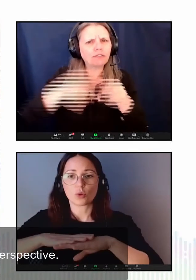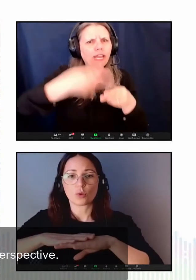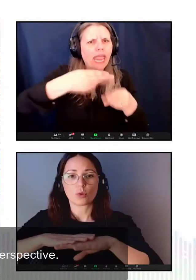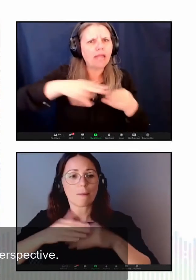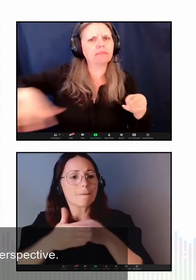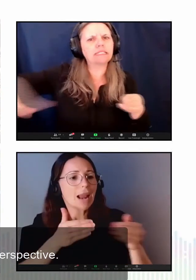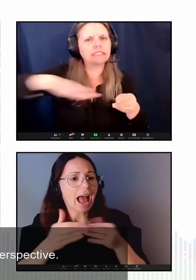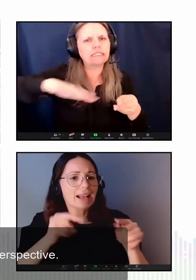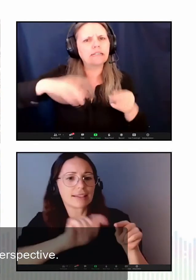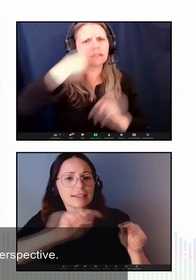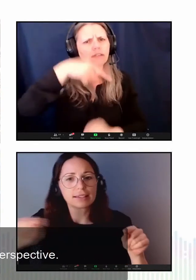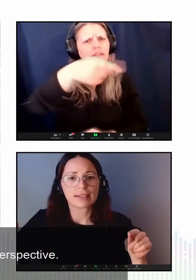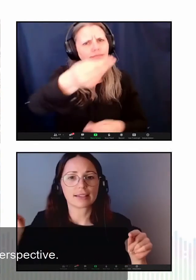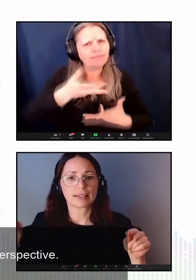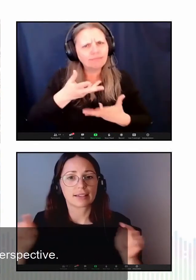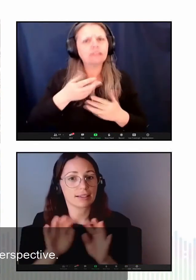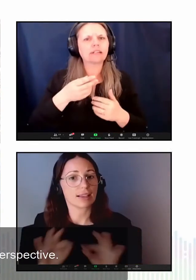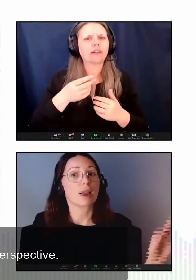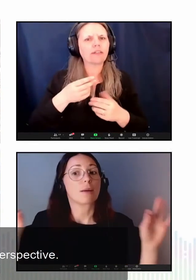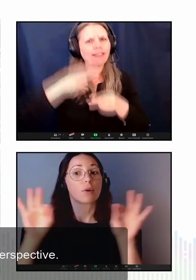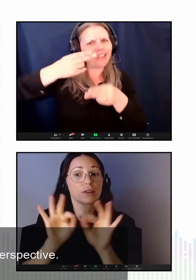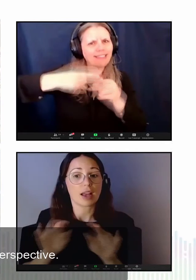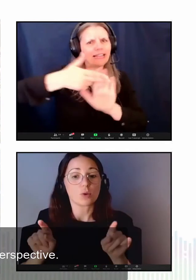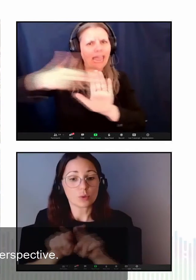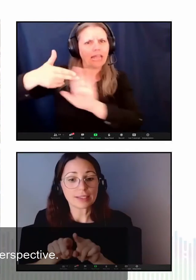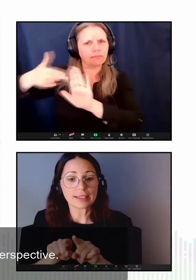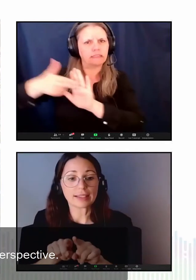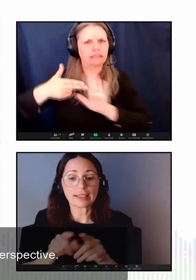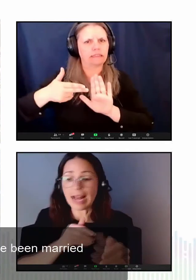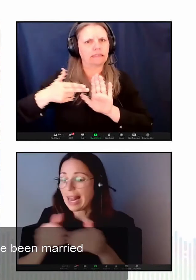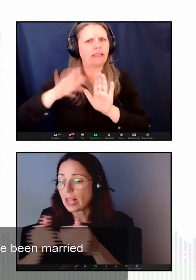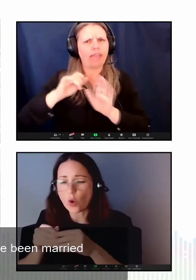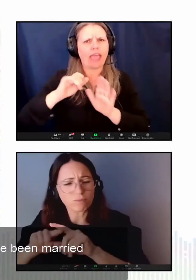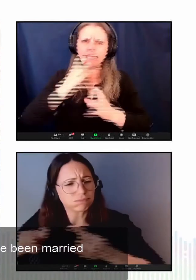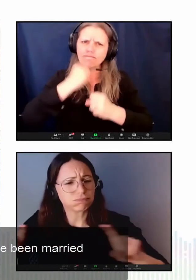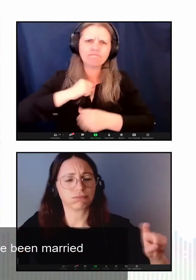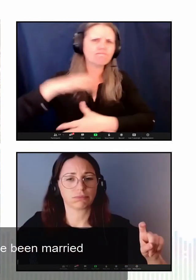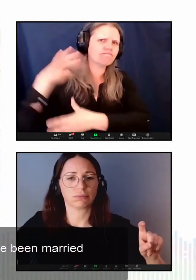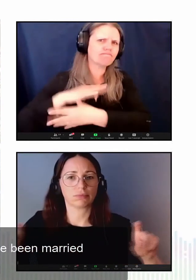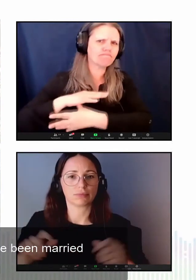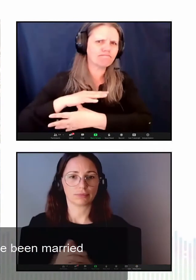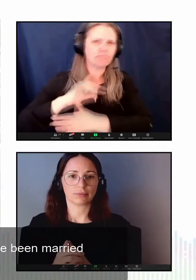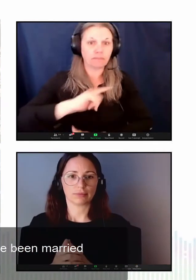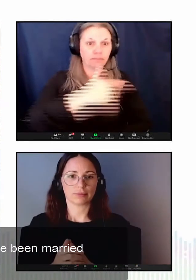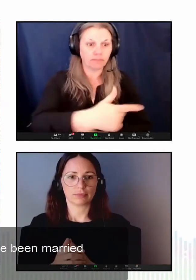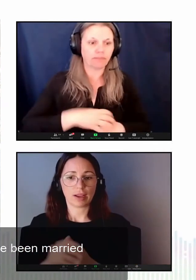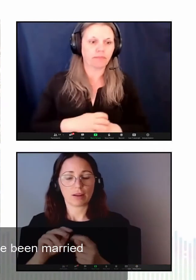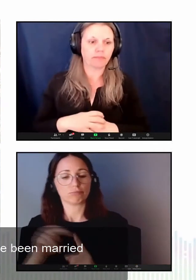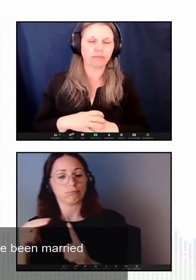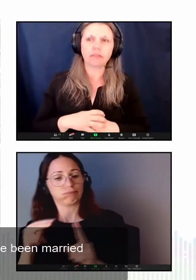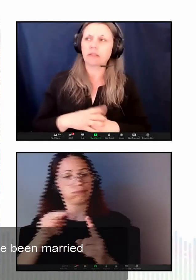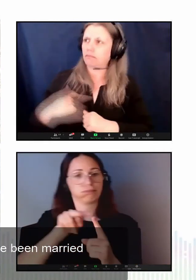the significance of place names from your perspective. Well, my husband and I have